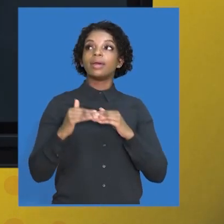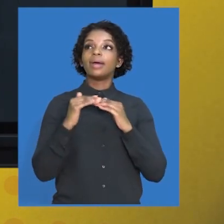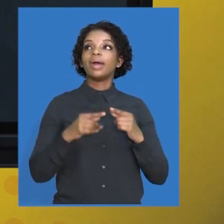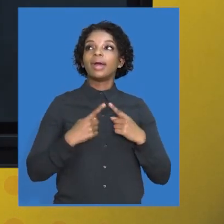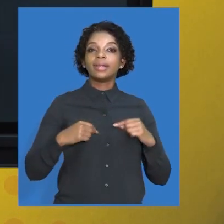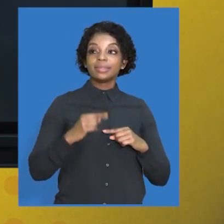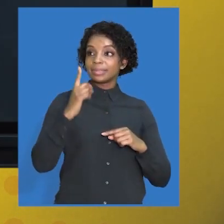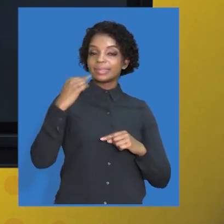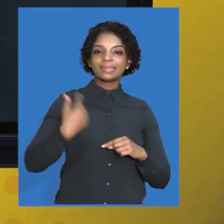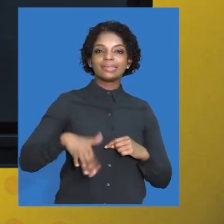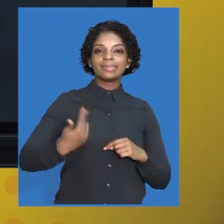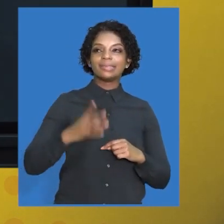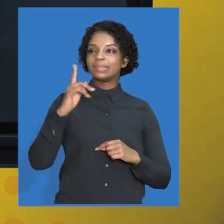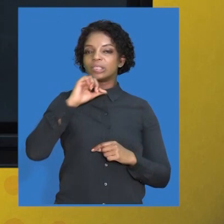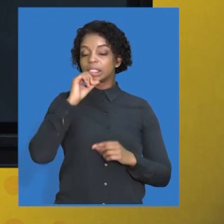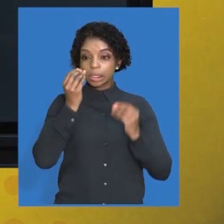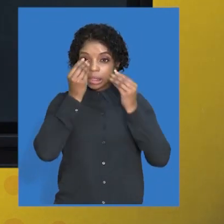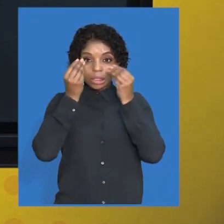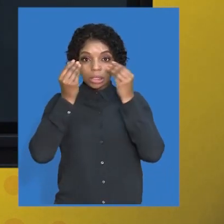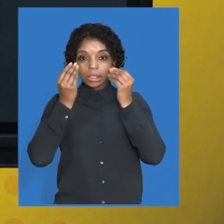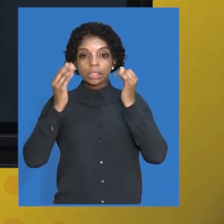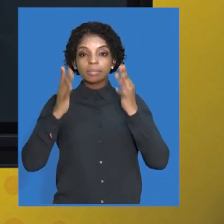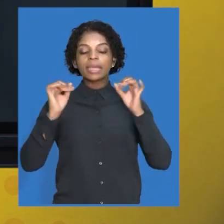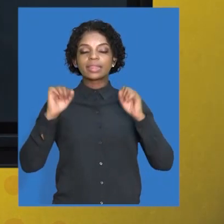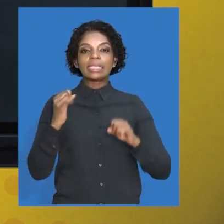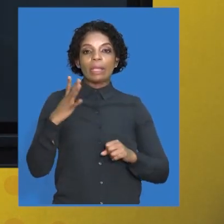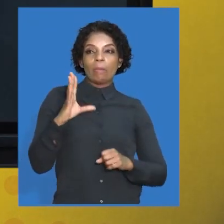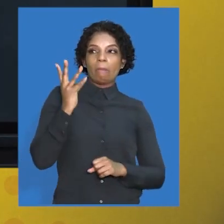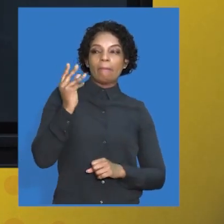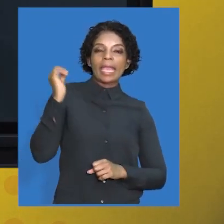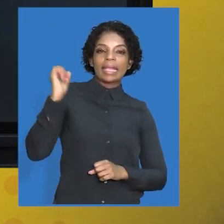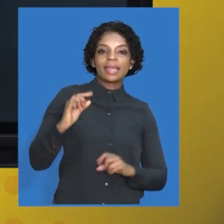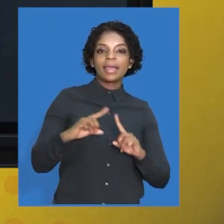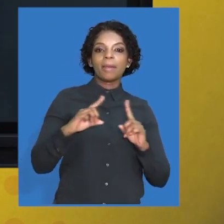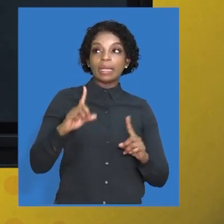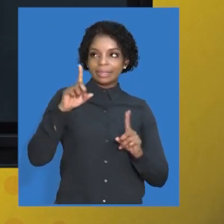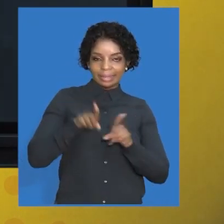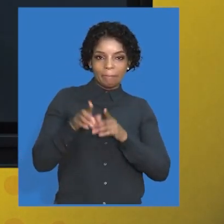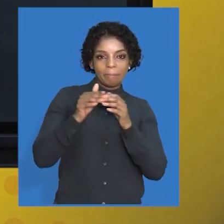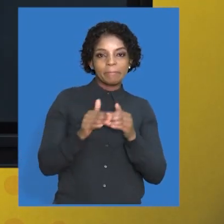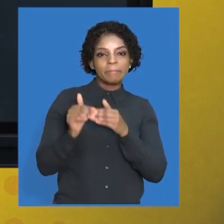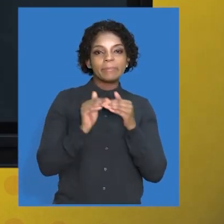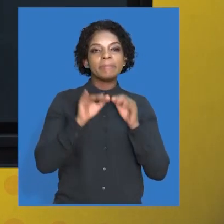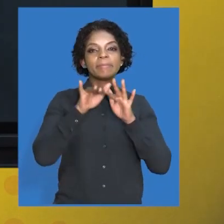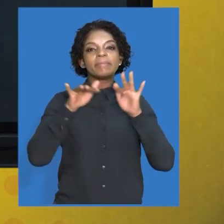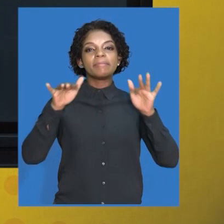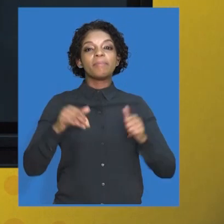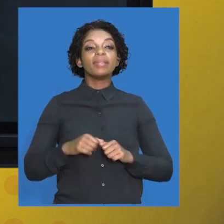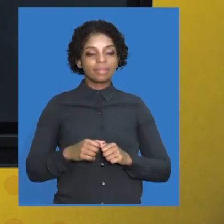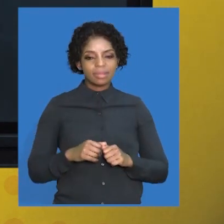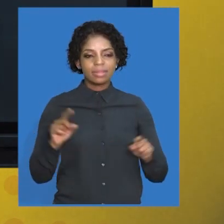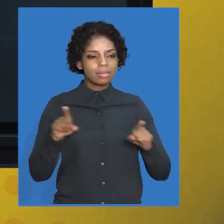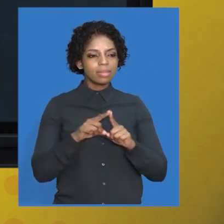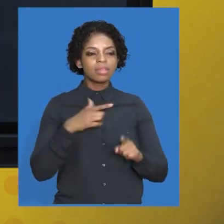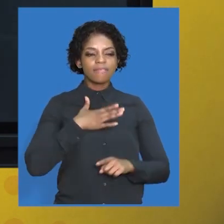themselves in terms of getting as much profit as they can, that's going to buy a lot of goodwill from the community. They're going to see, yeah, right, this